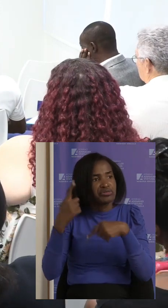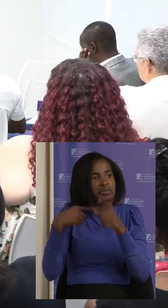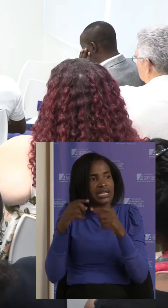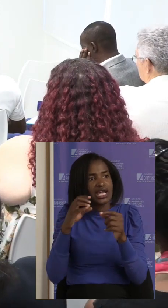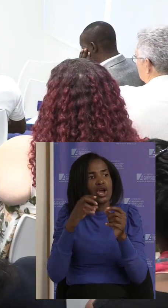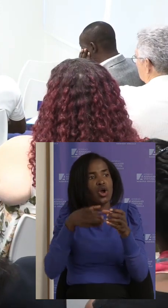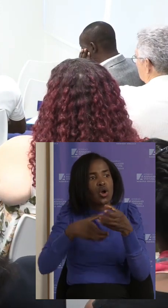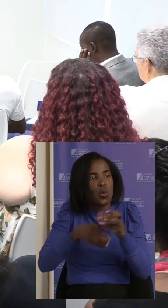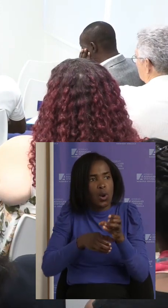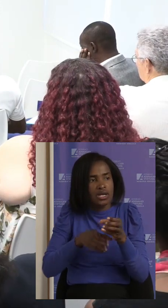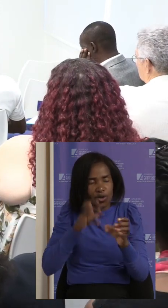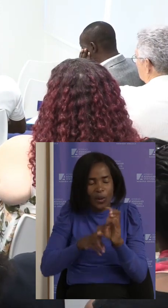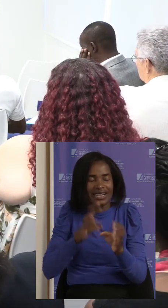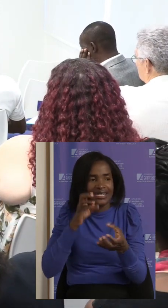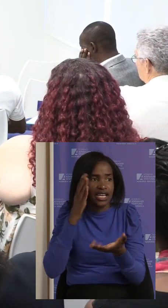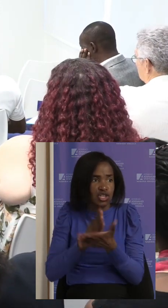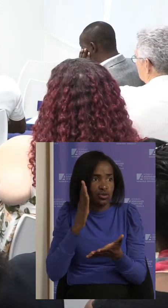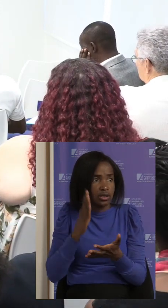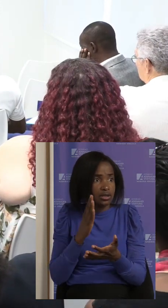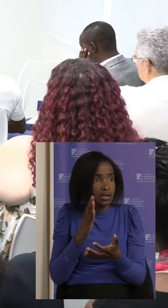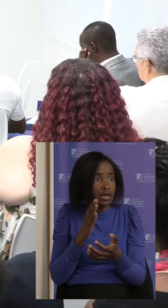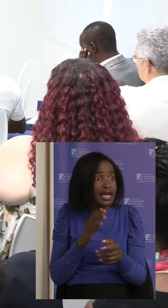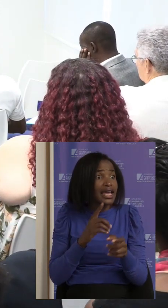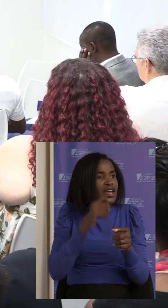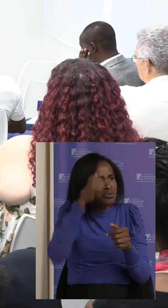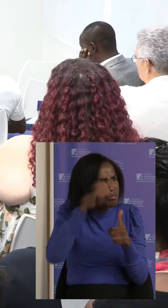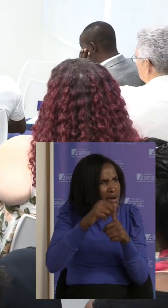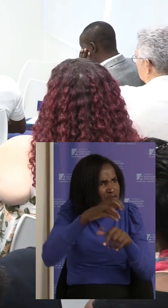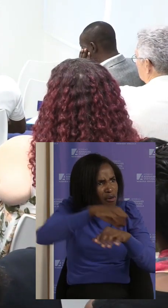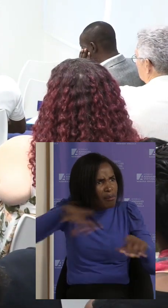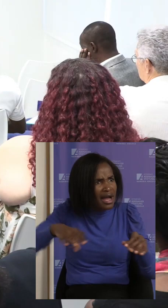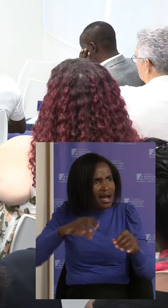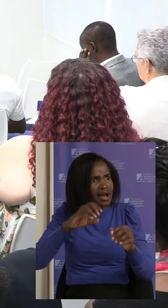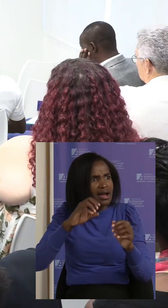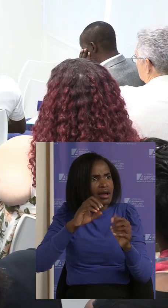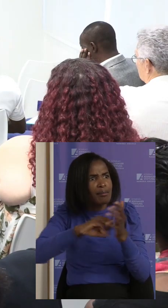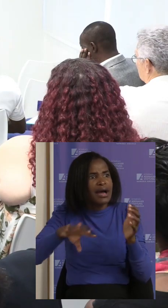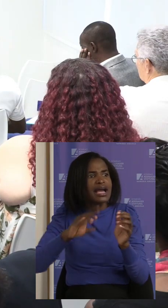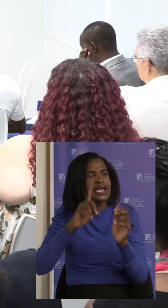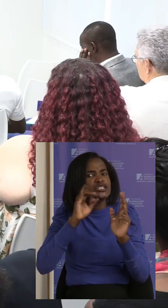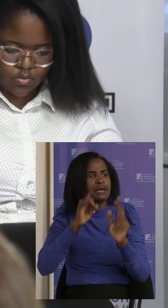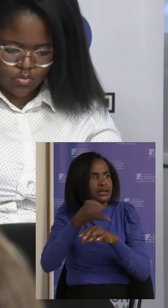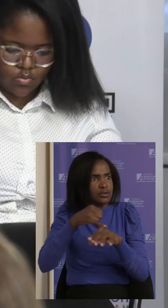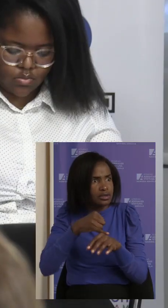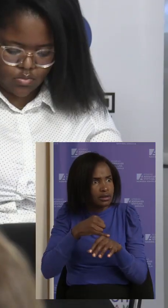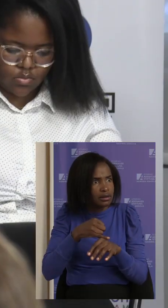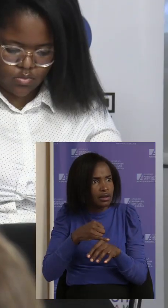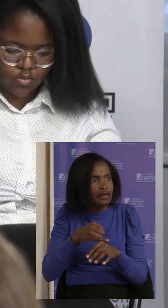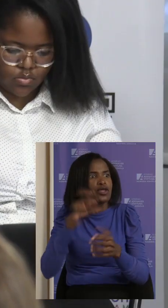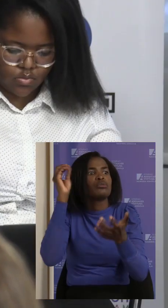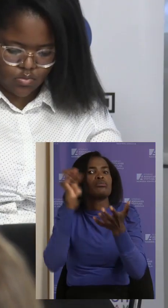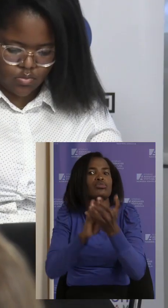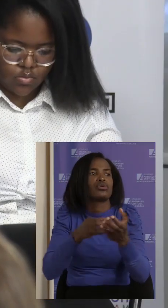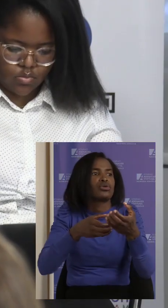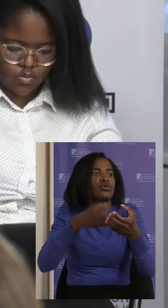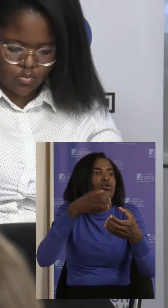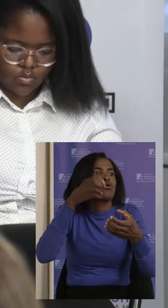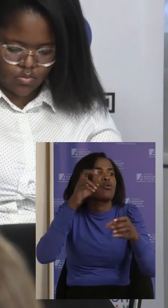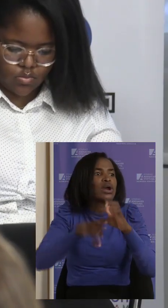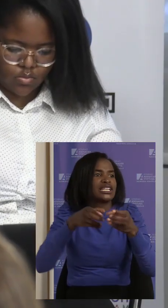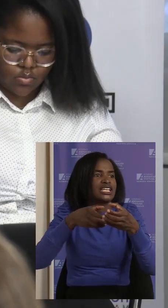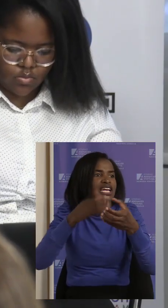where we would abolish an inspector position and create a quality assurance position. So that in